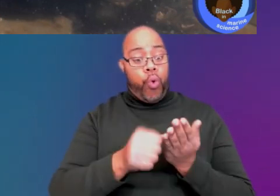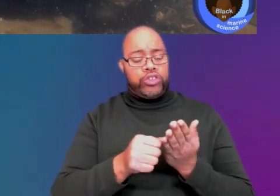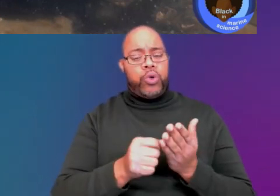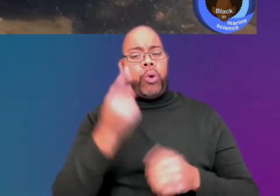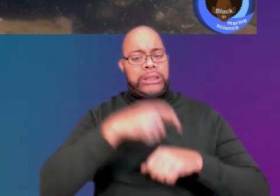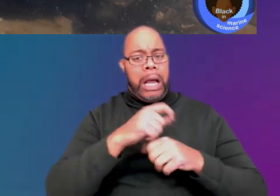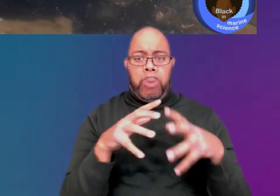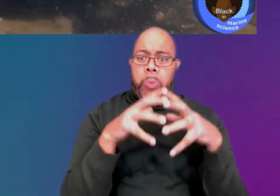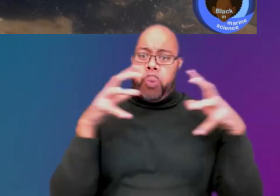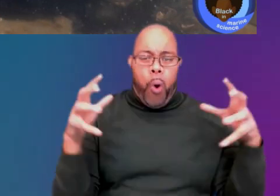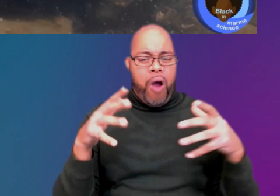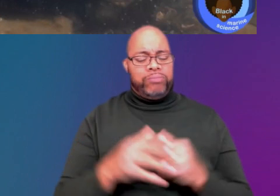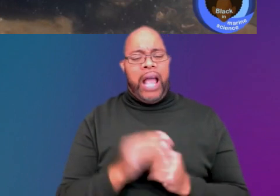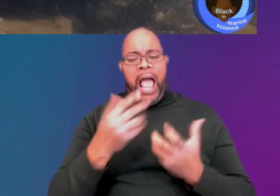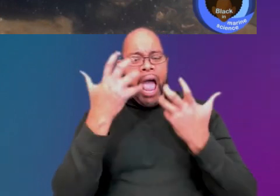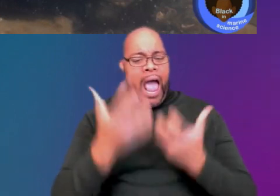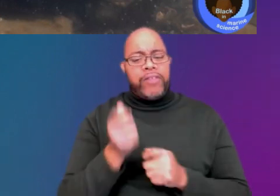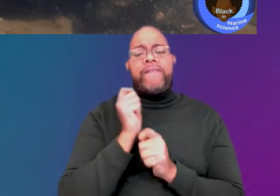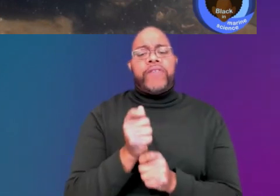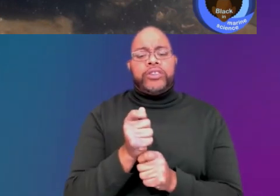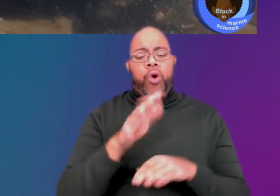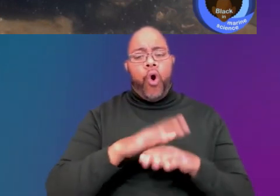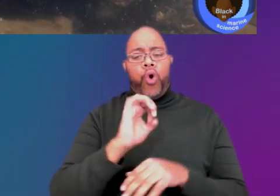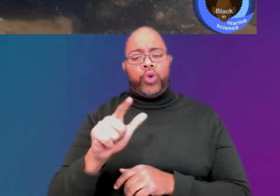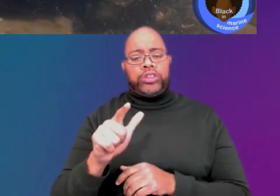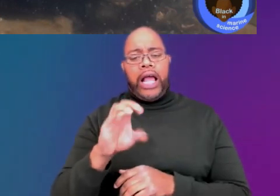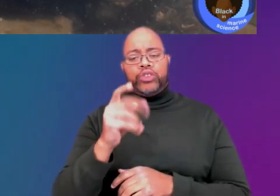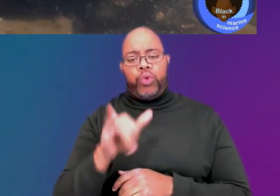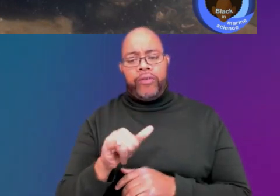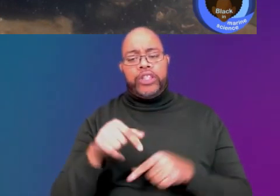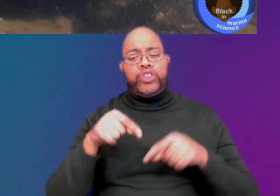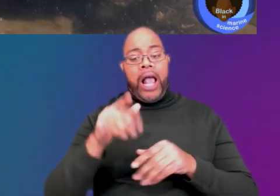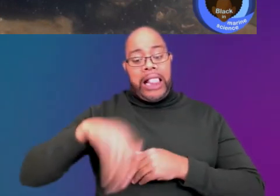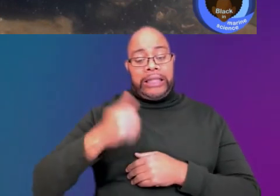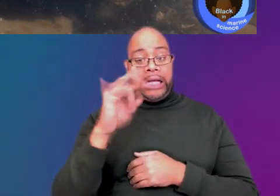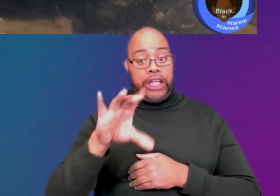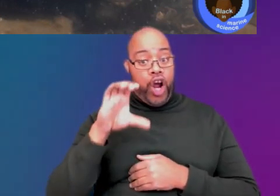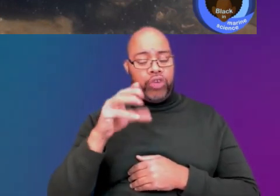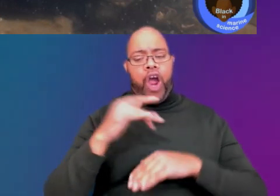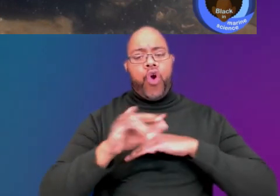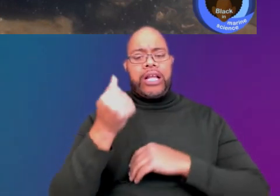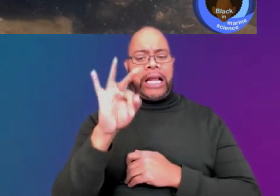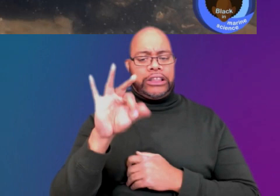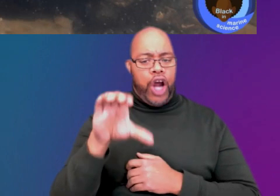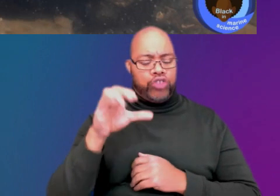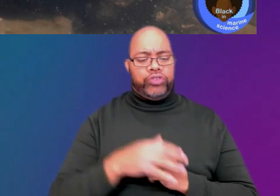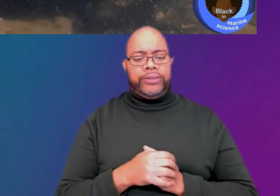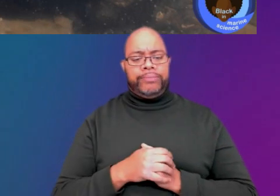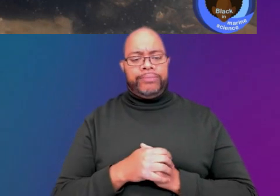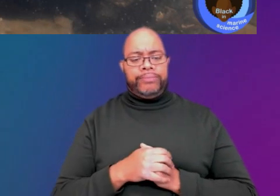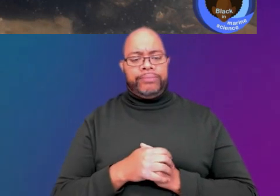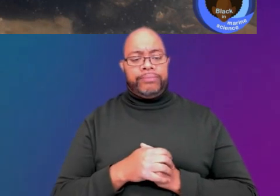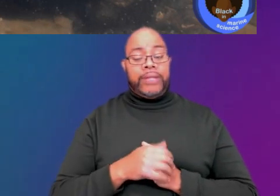in abundance and heavily fished along the coastal estuaries during the late 1800s and early 1900s.